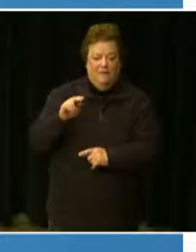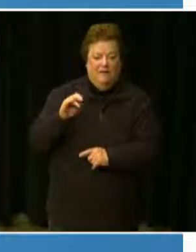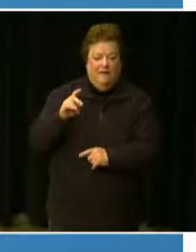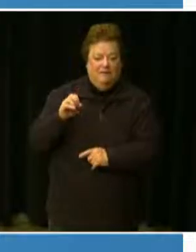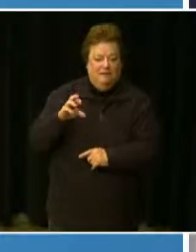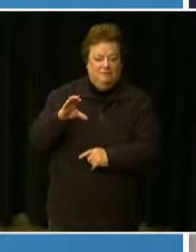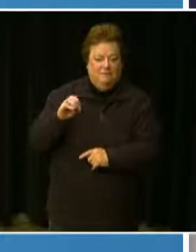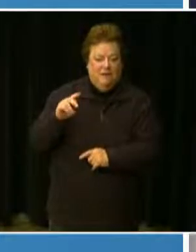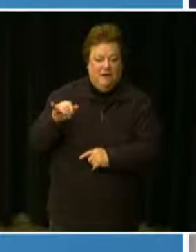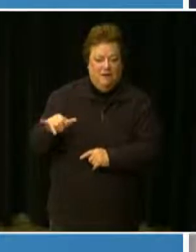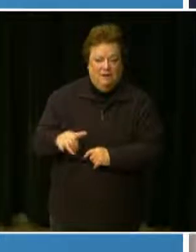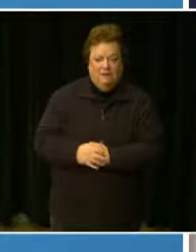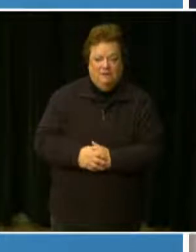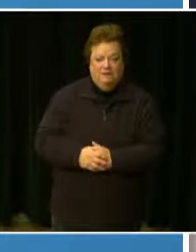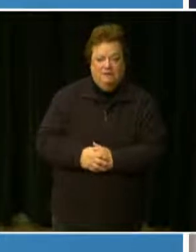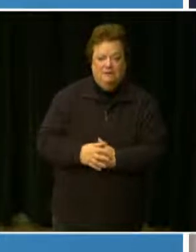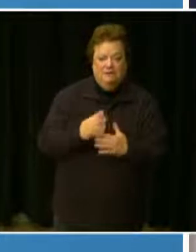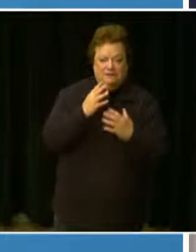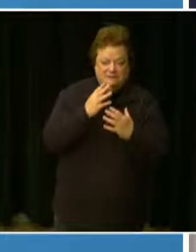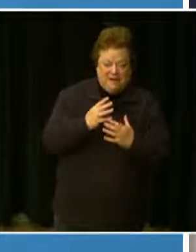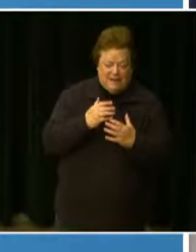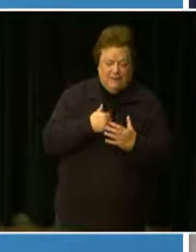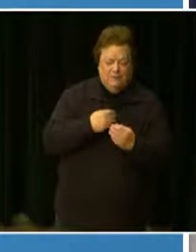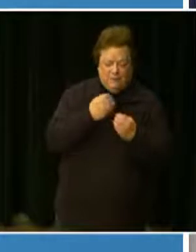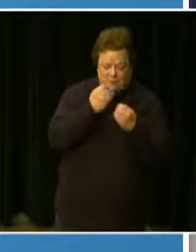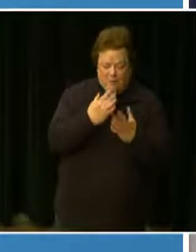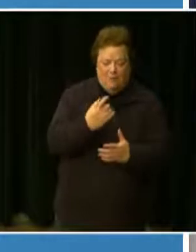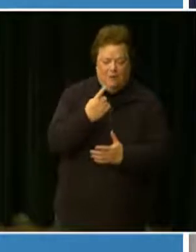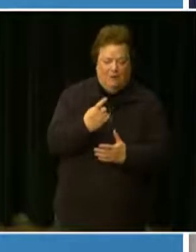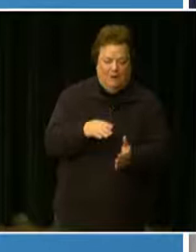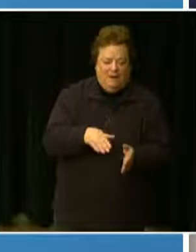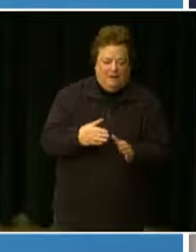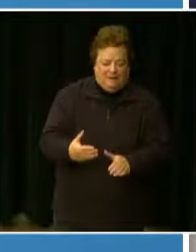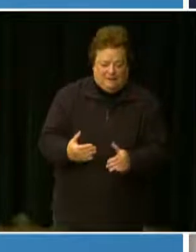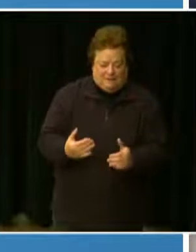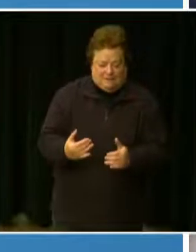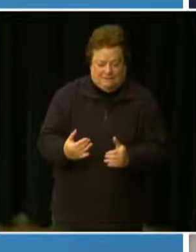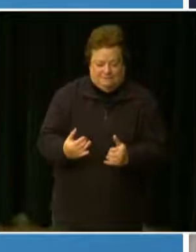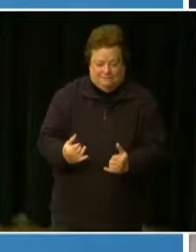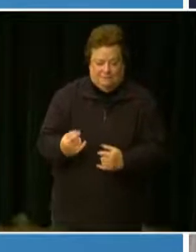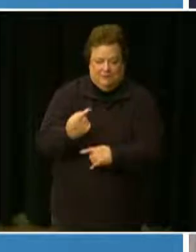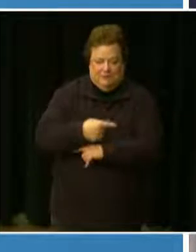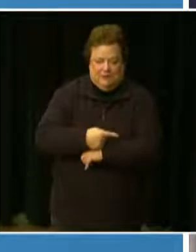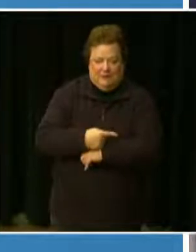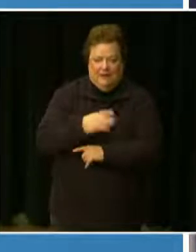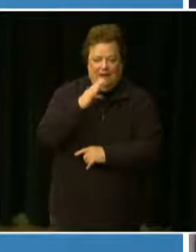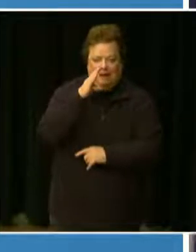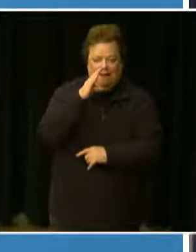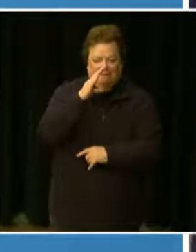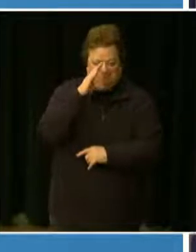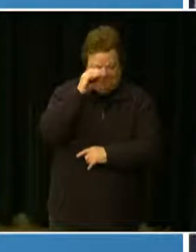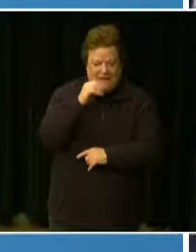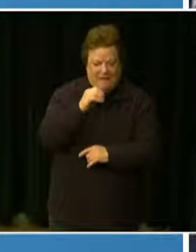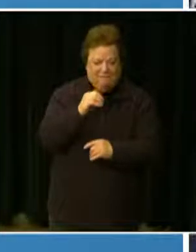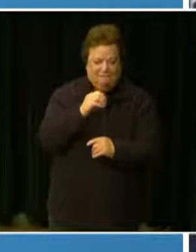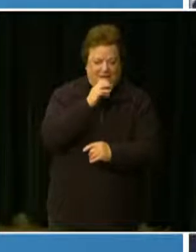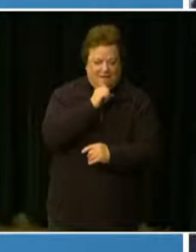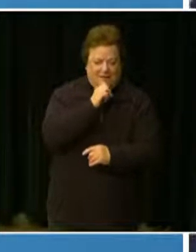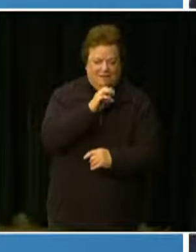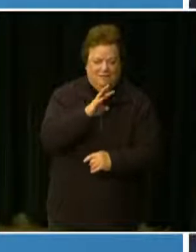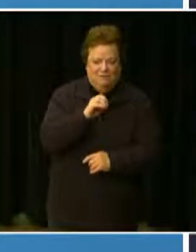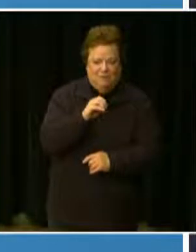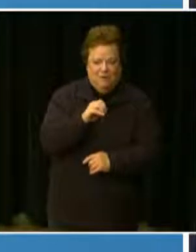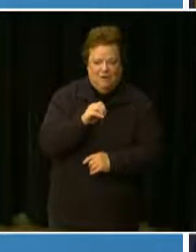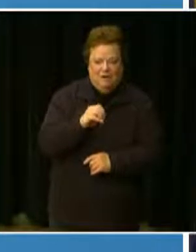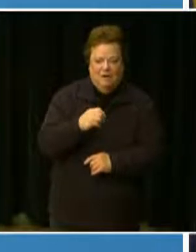County. And sadly, we're reporting 1 death so far today, a man in his 40s. We've